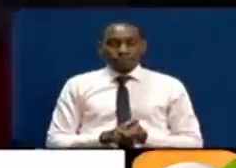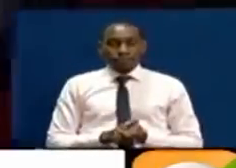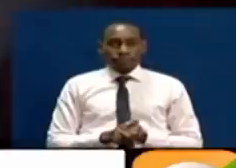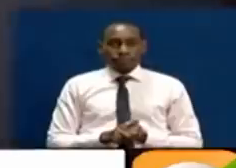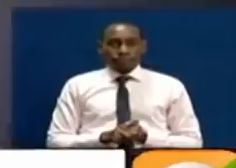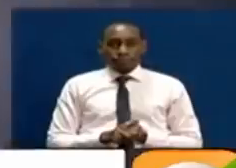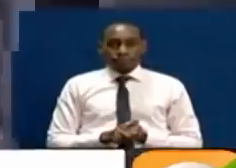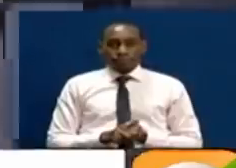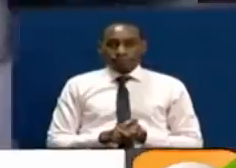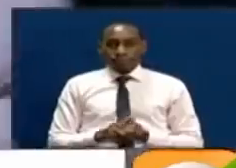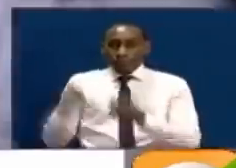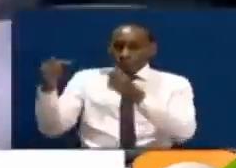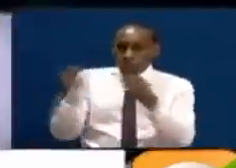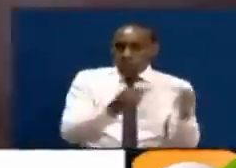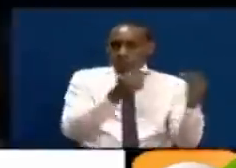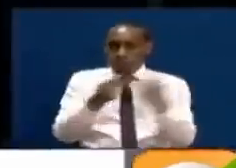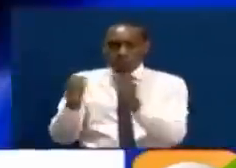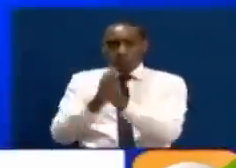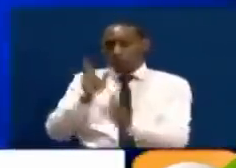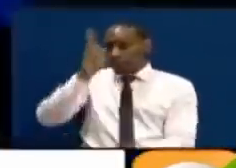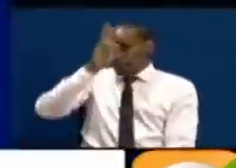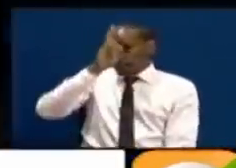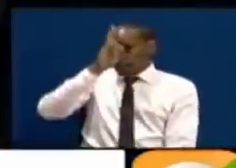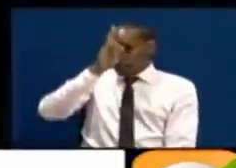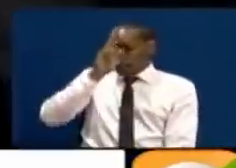And in the back and forth clashed with police.